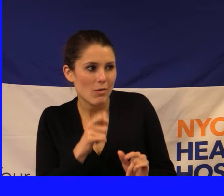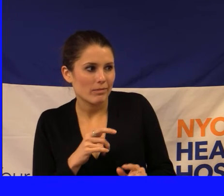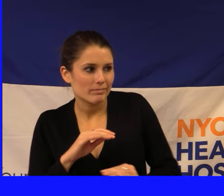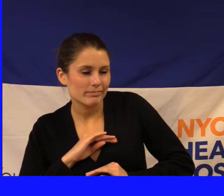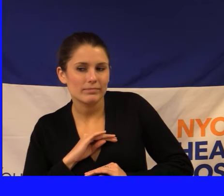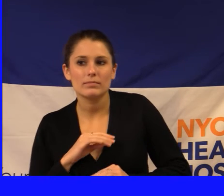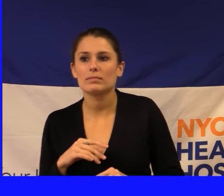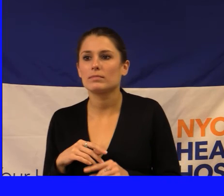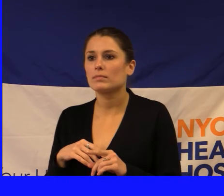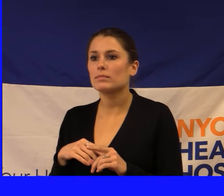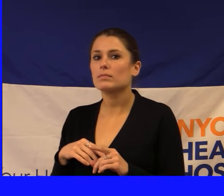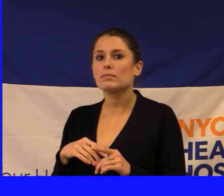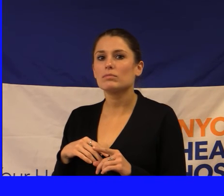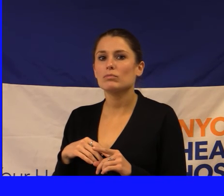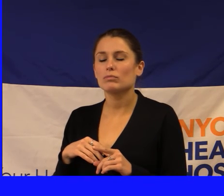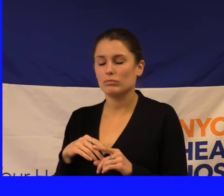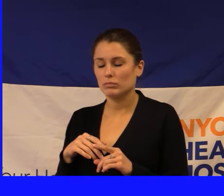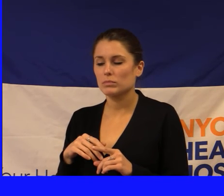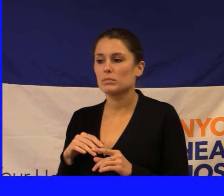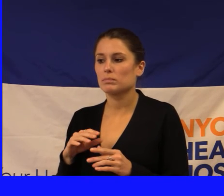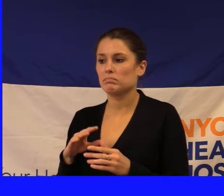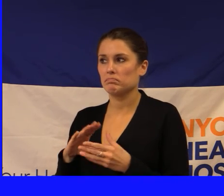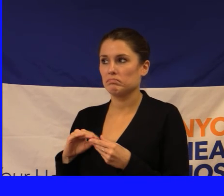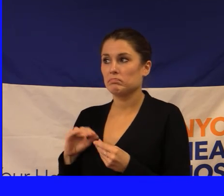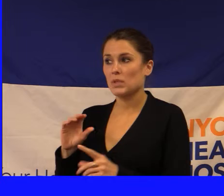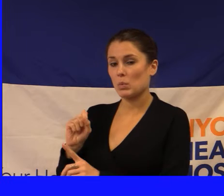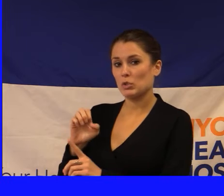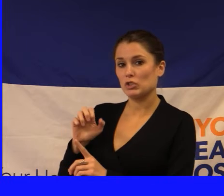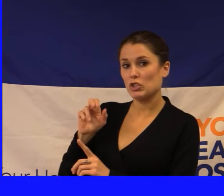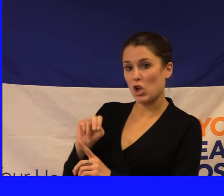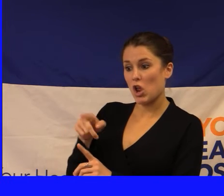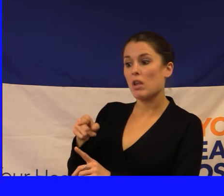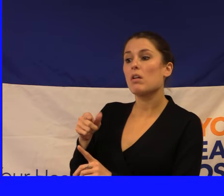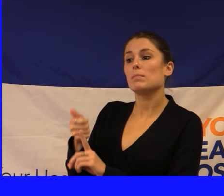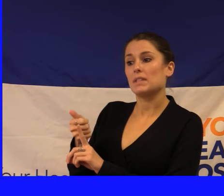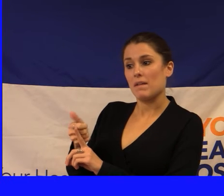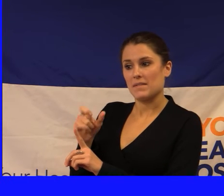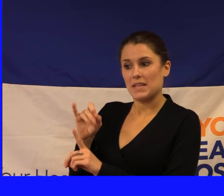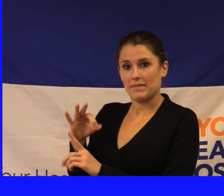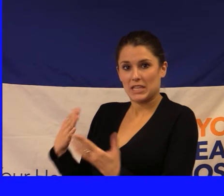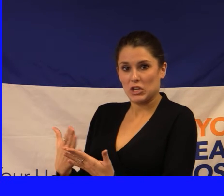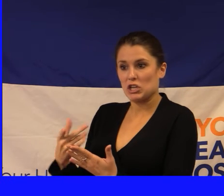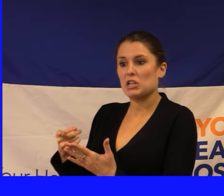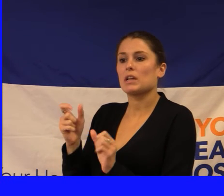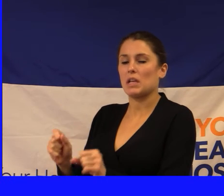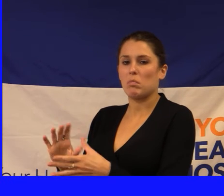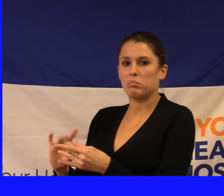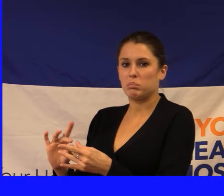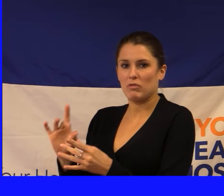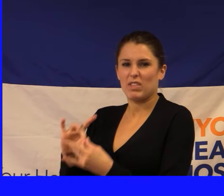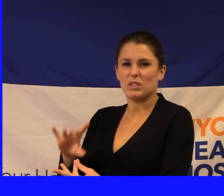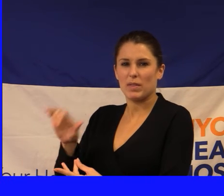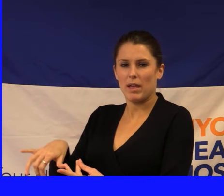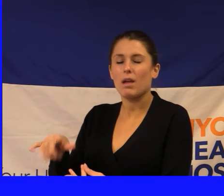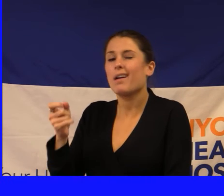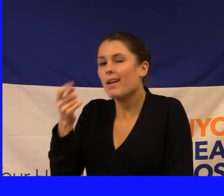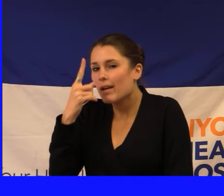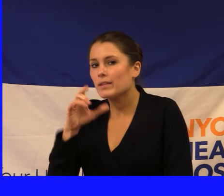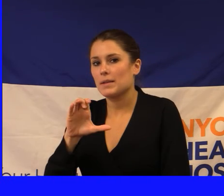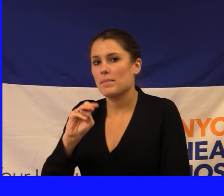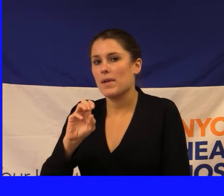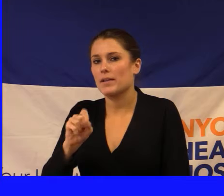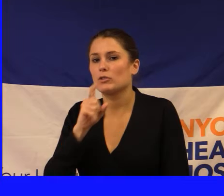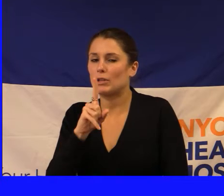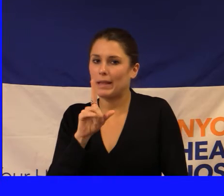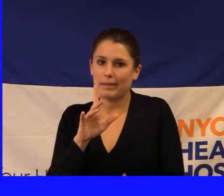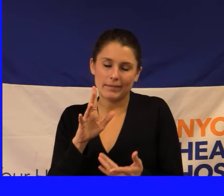Well, Yeah. no, I think if Sean is on the phone, he can weigh in with the specifics. CMS has been extraordinarily